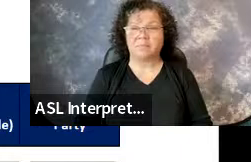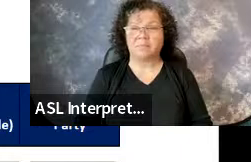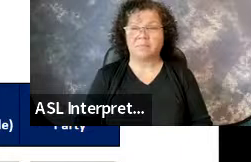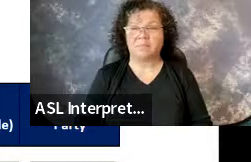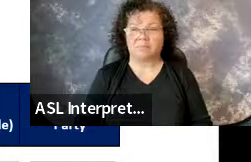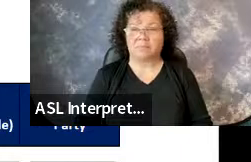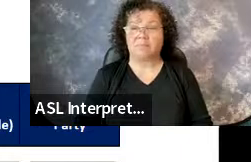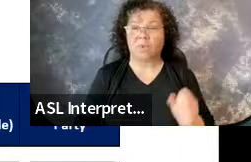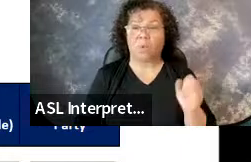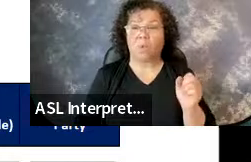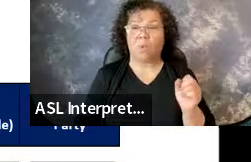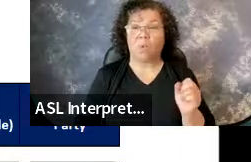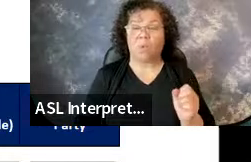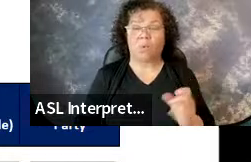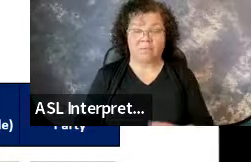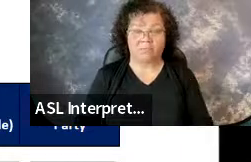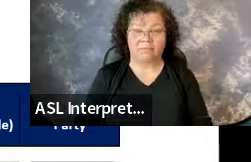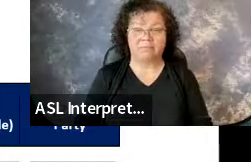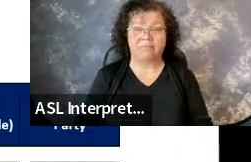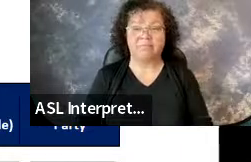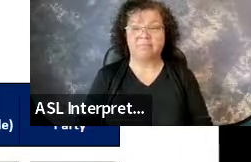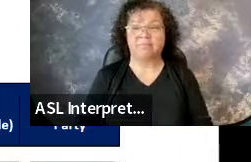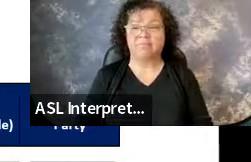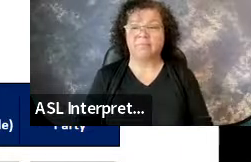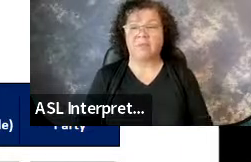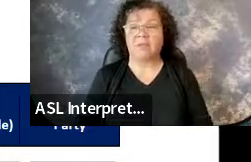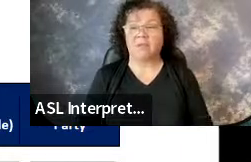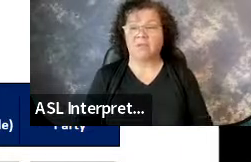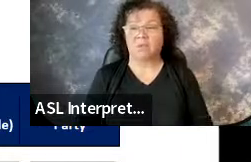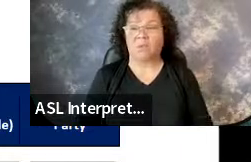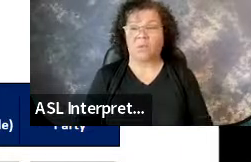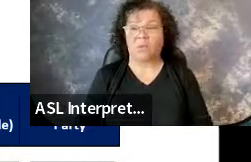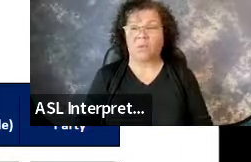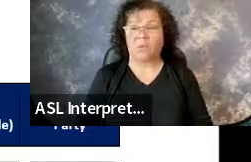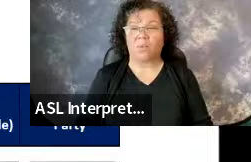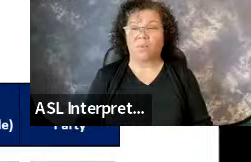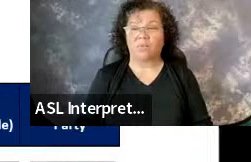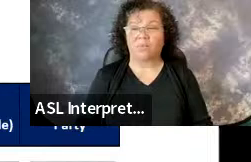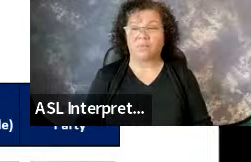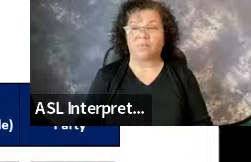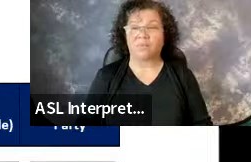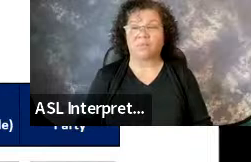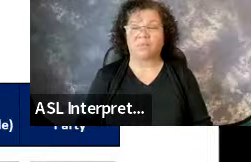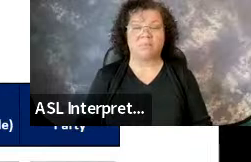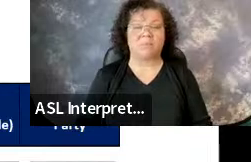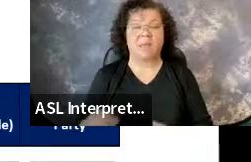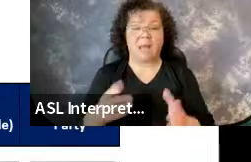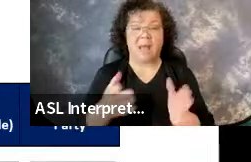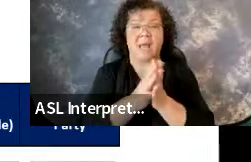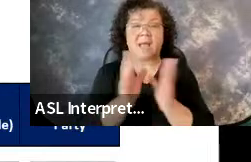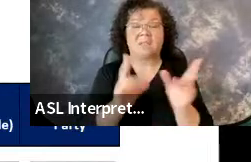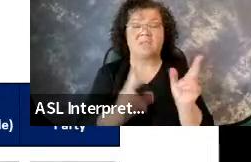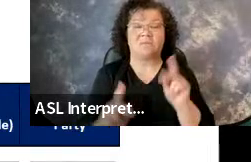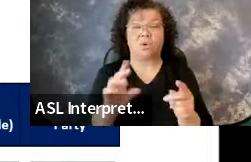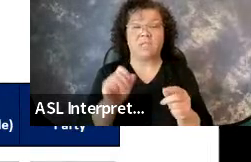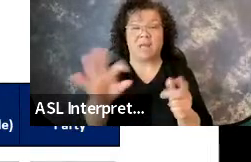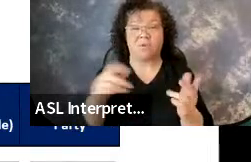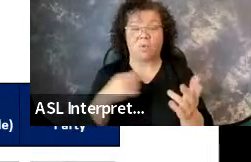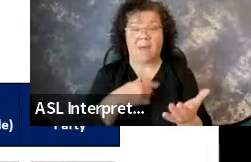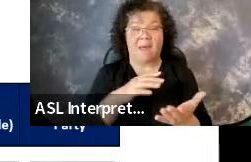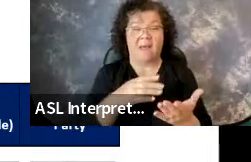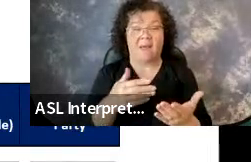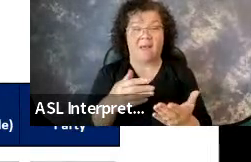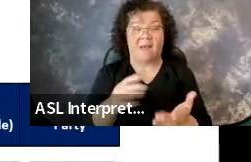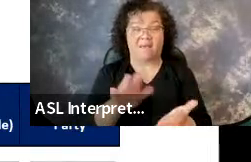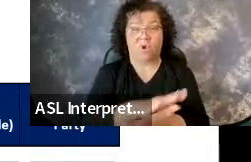All right, and so I ask folks if you have your handouts handy, if you could switch over